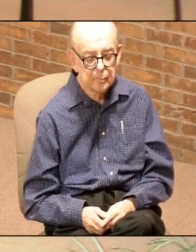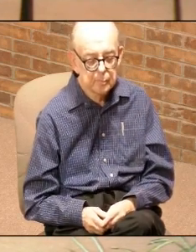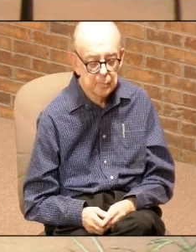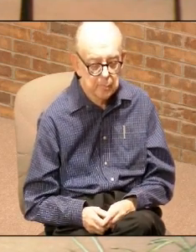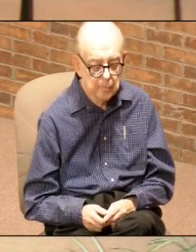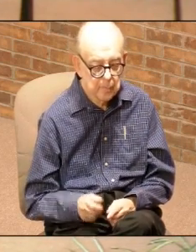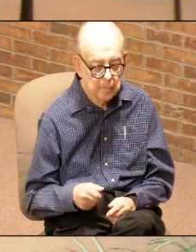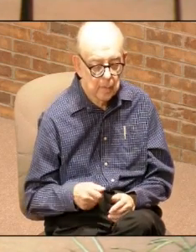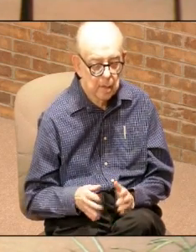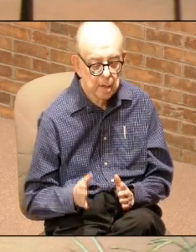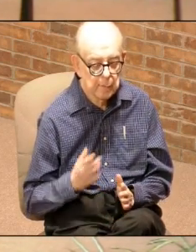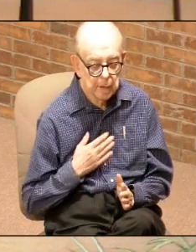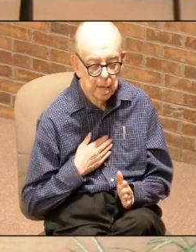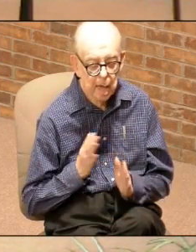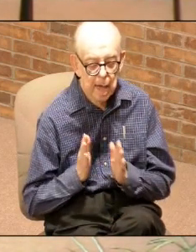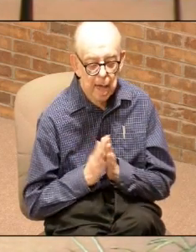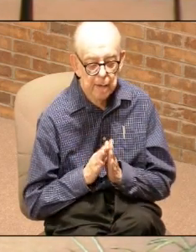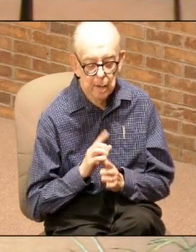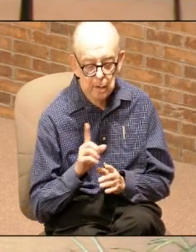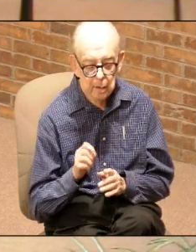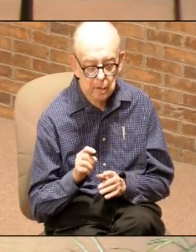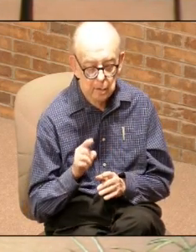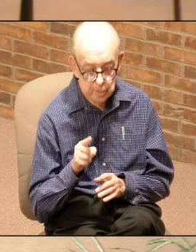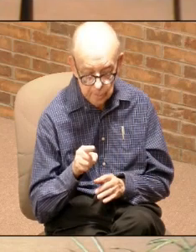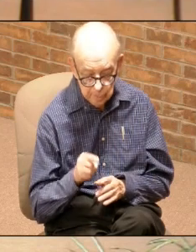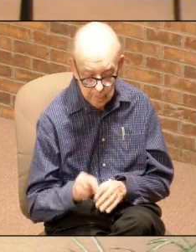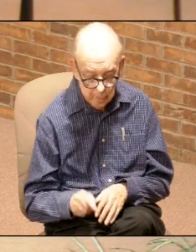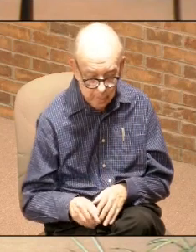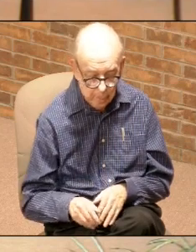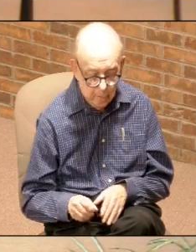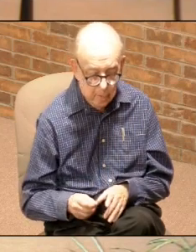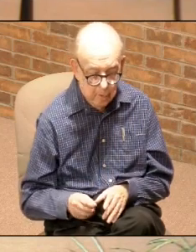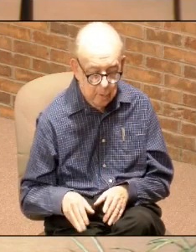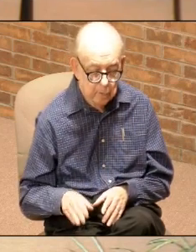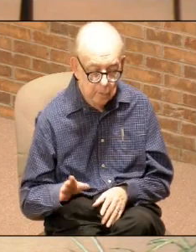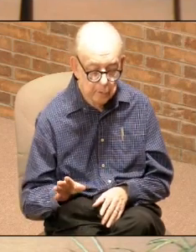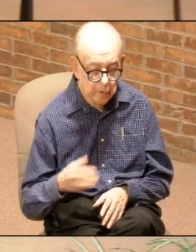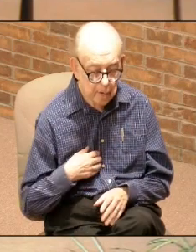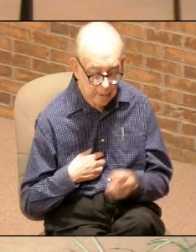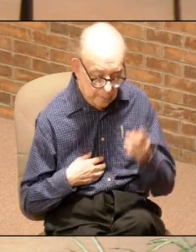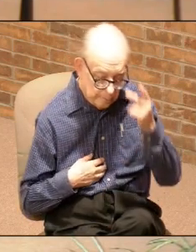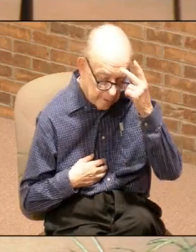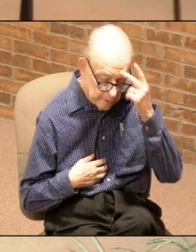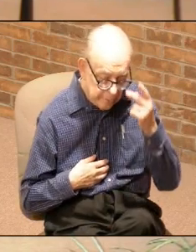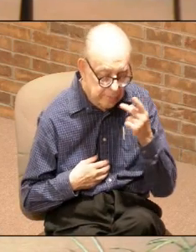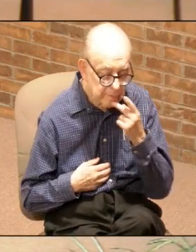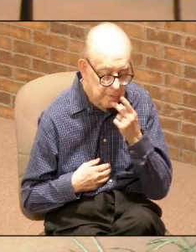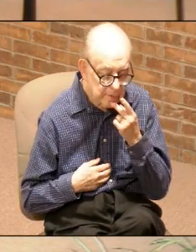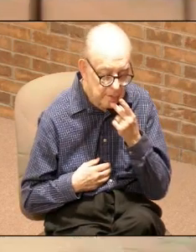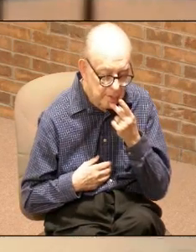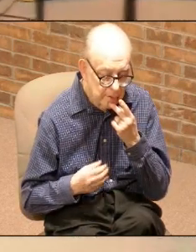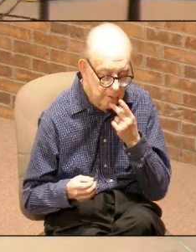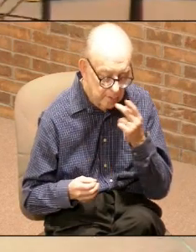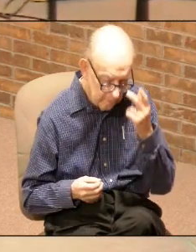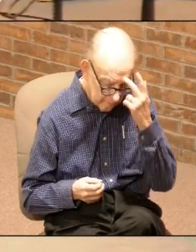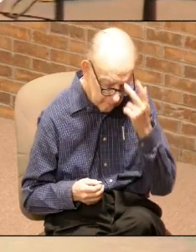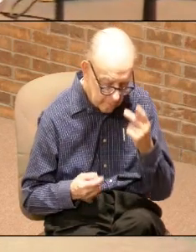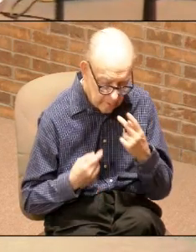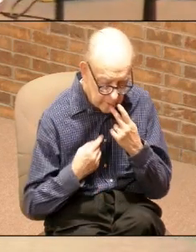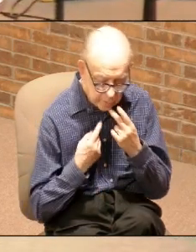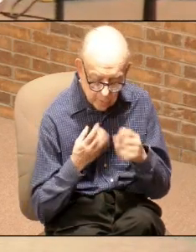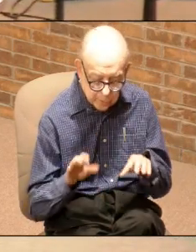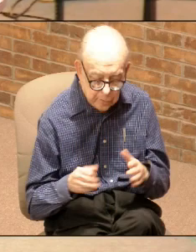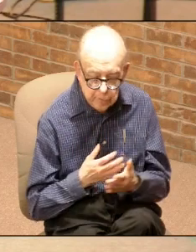let me ask you a question. Growing up, you had parents, and your parents told you to